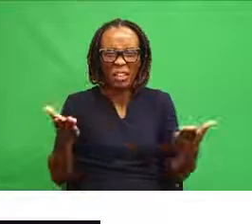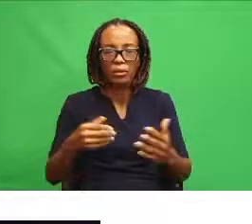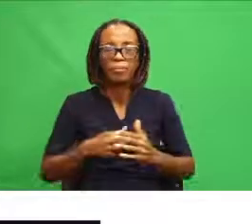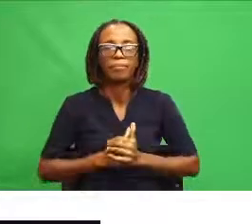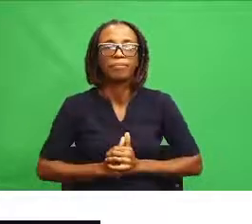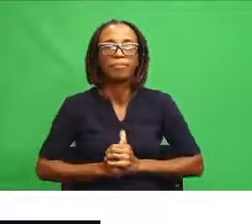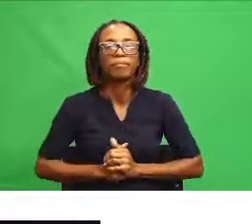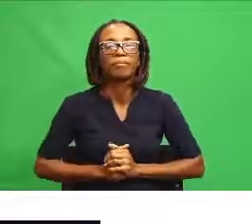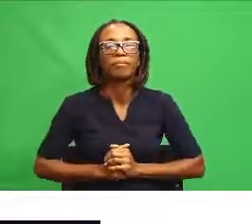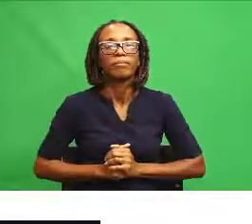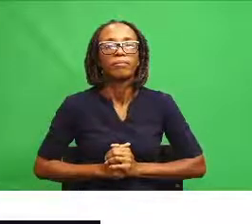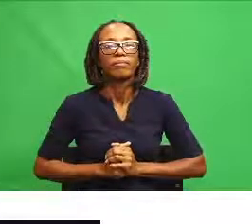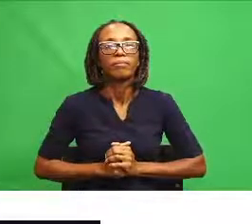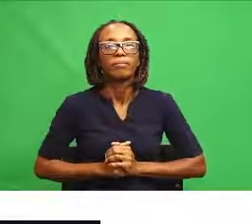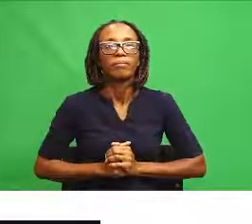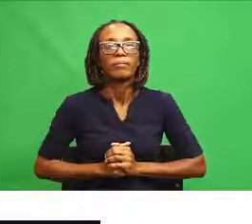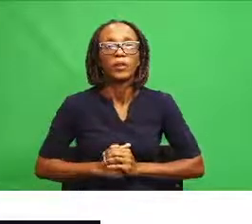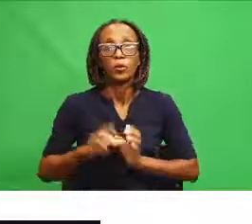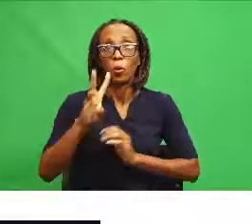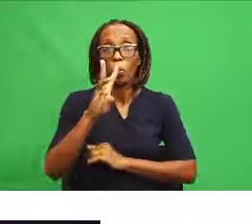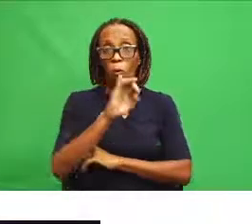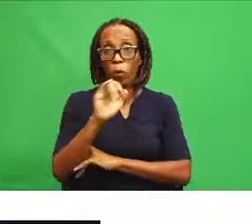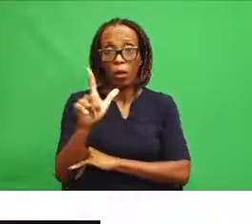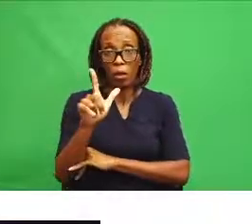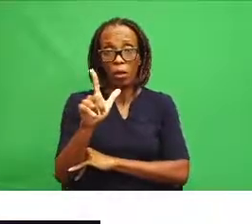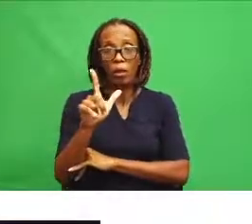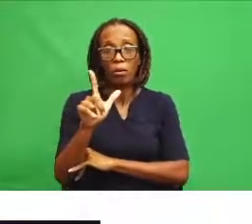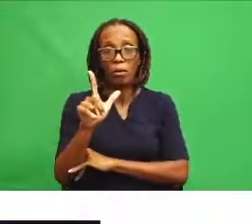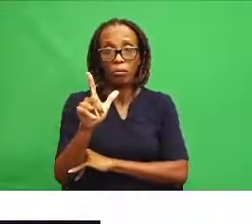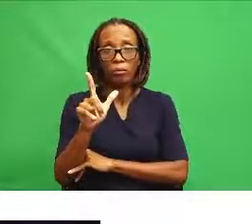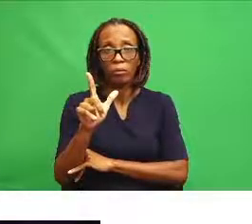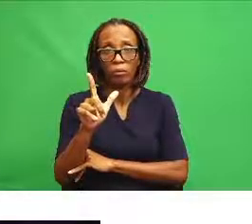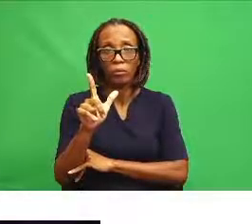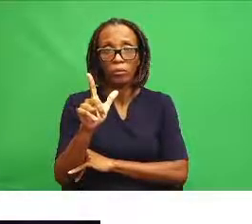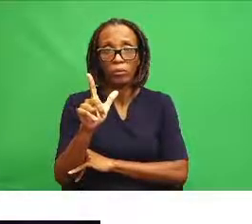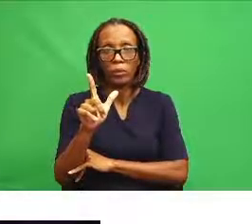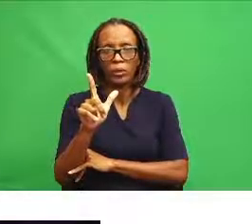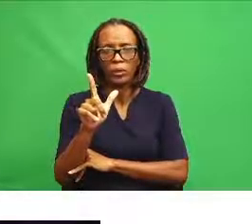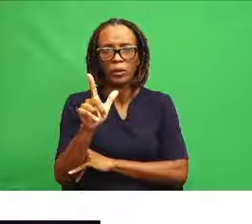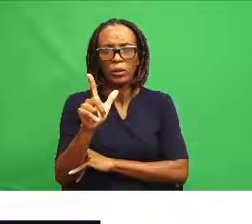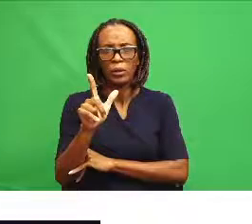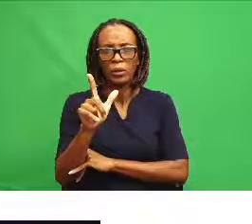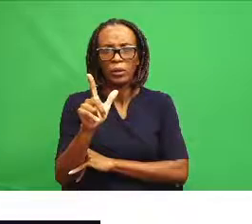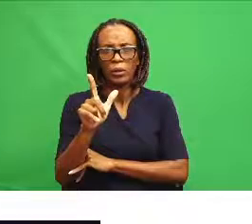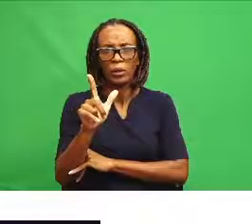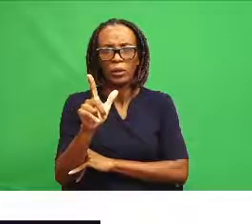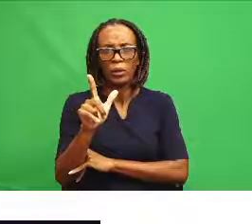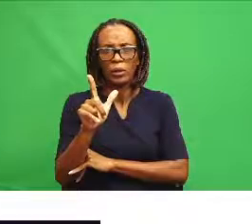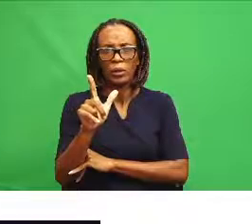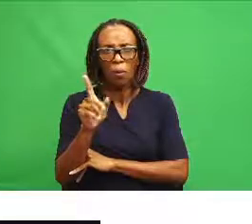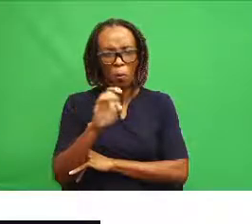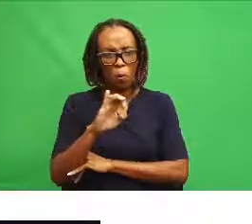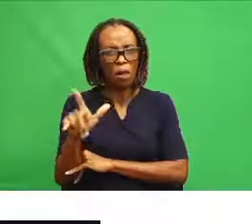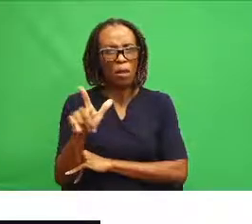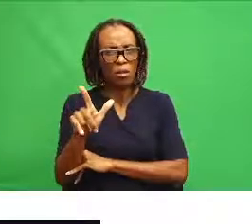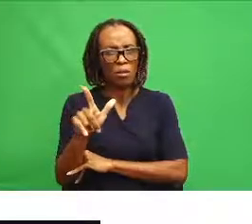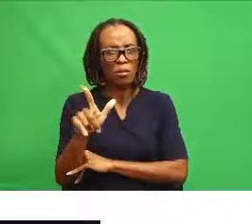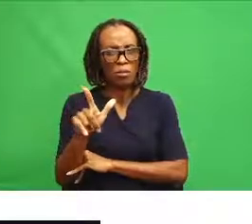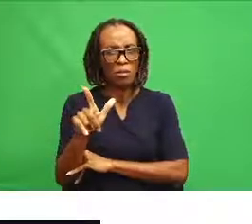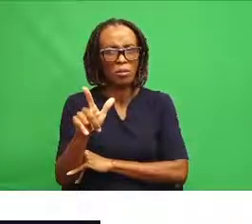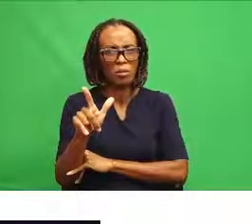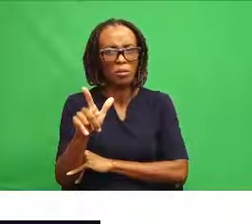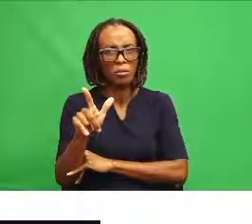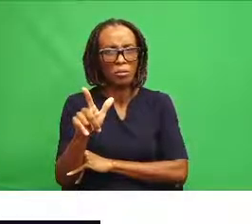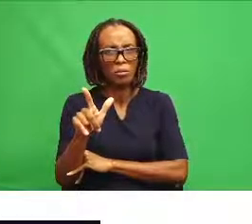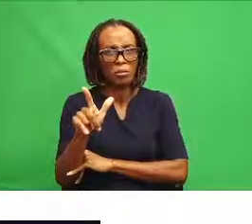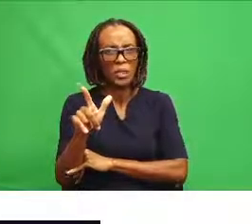So the will is an instrument. It is not the only instrument, but it is